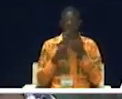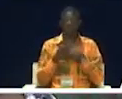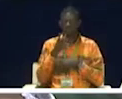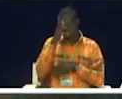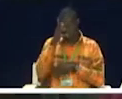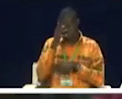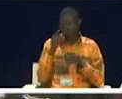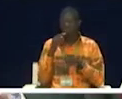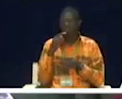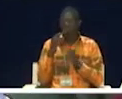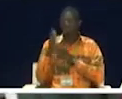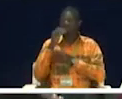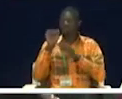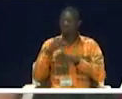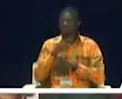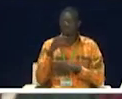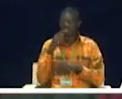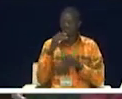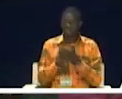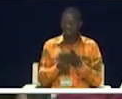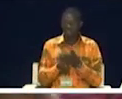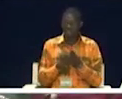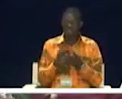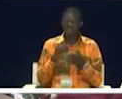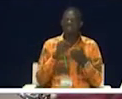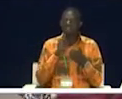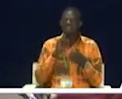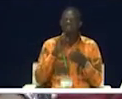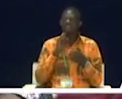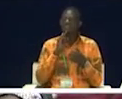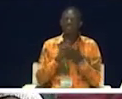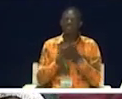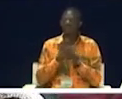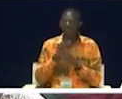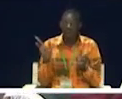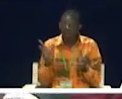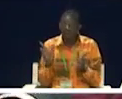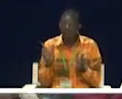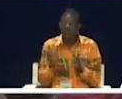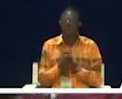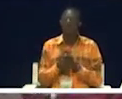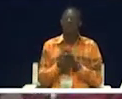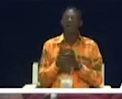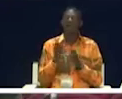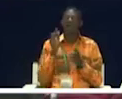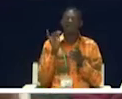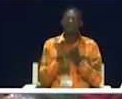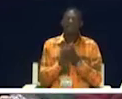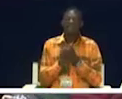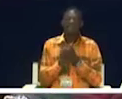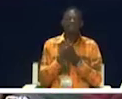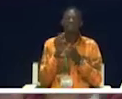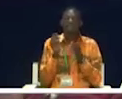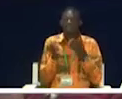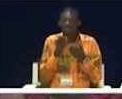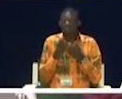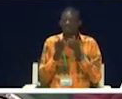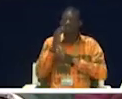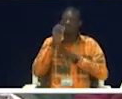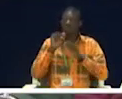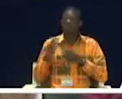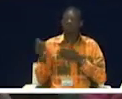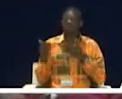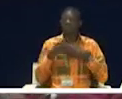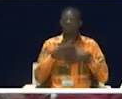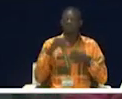at him and said, the Lord bless you. And he was like, is that all? Praise the Lord. And that simple God bless you brought him back